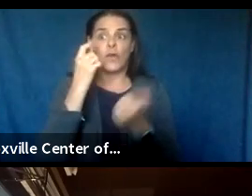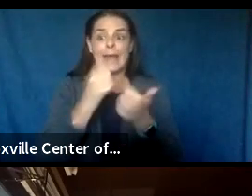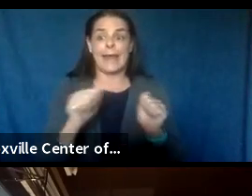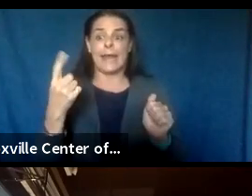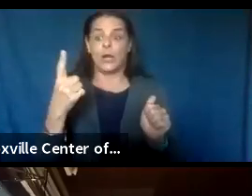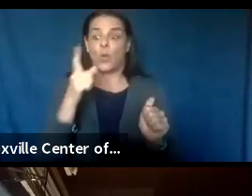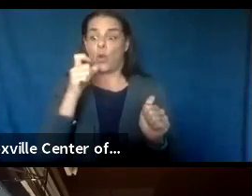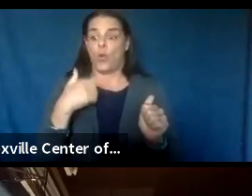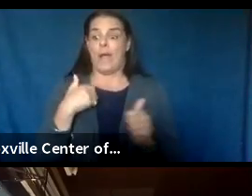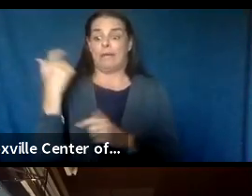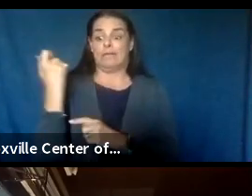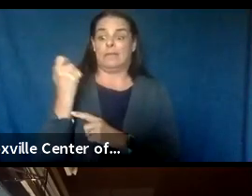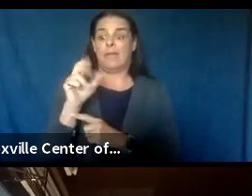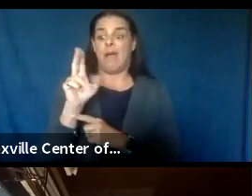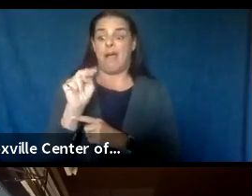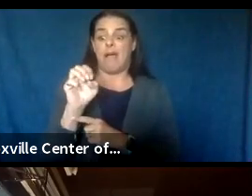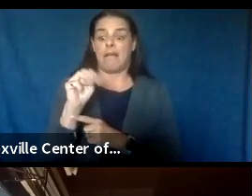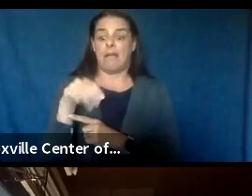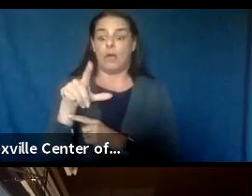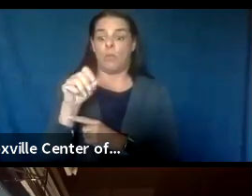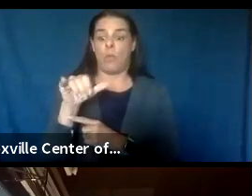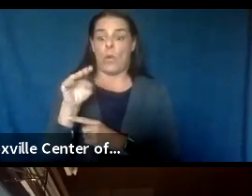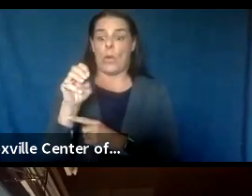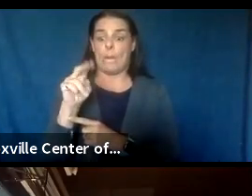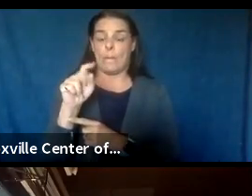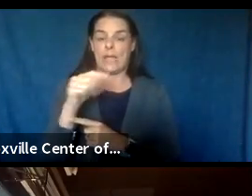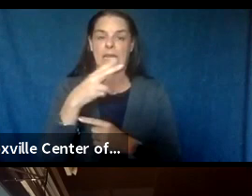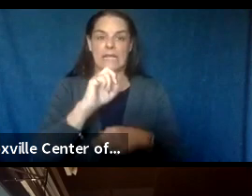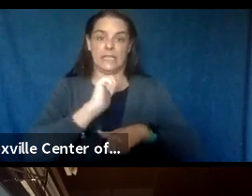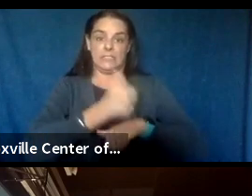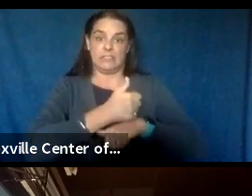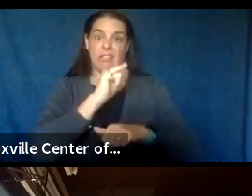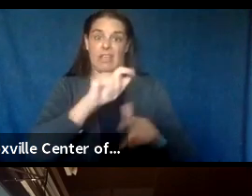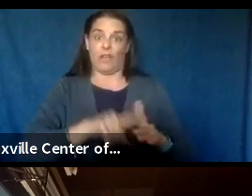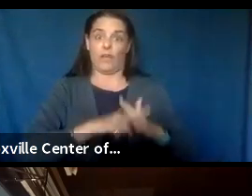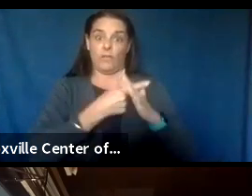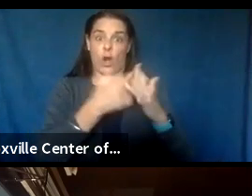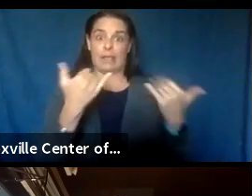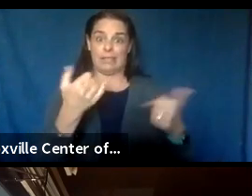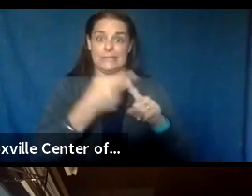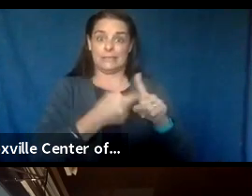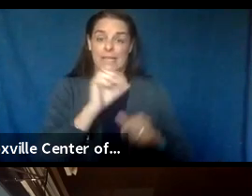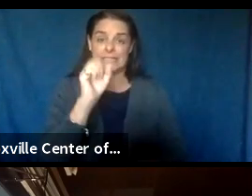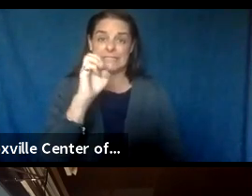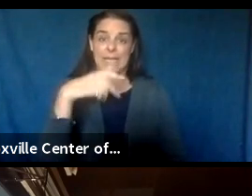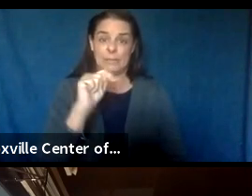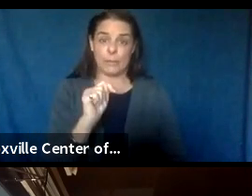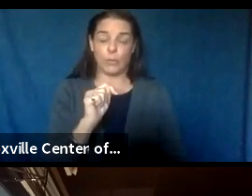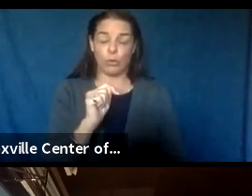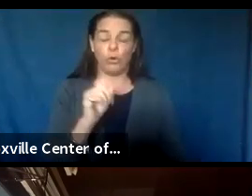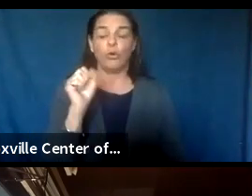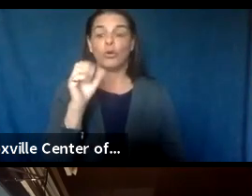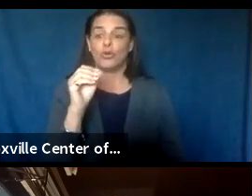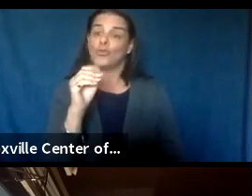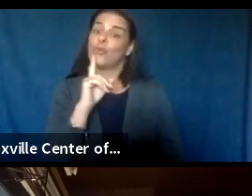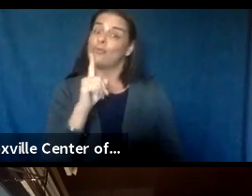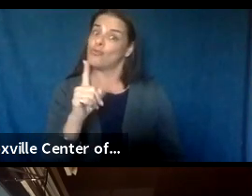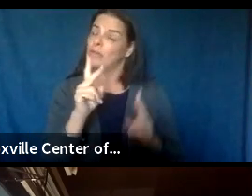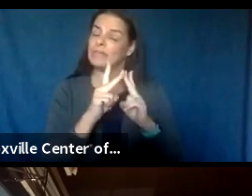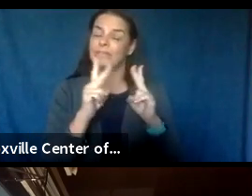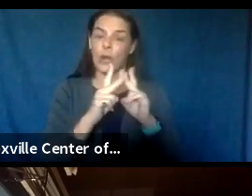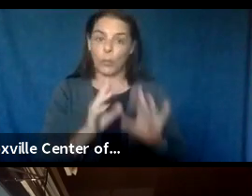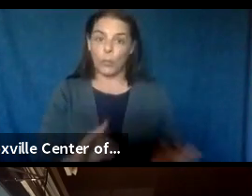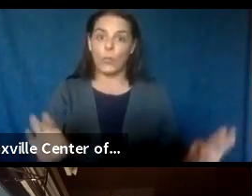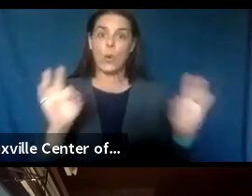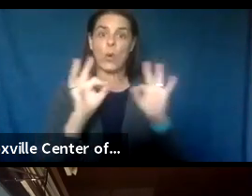on unemployment right now. He's putting that into effect this month in September. And so it's pretty imperative now